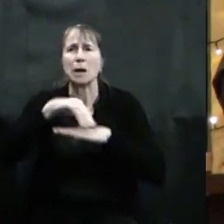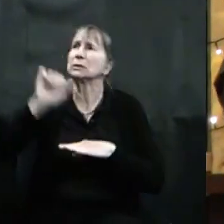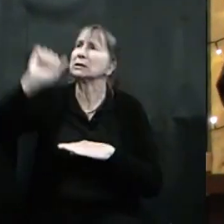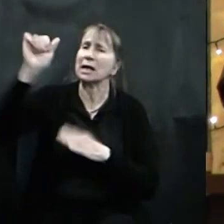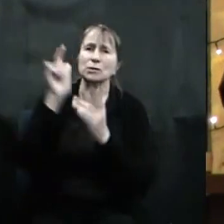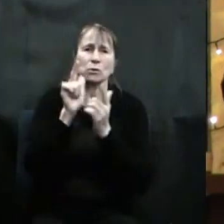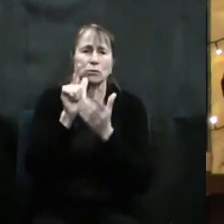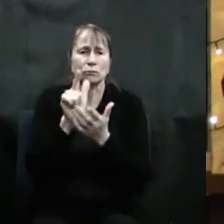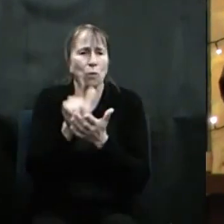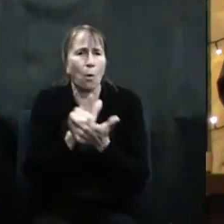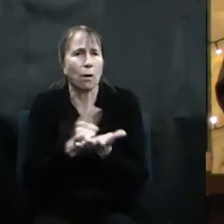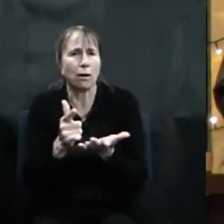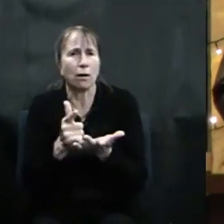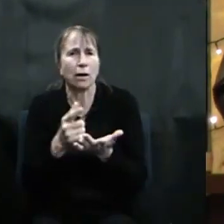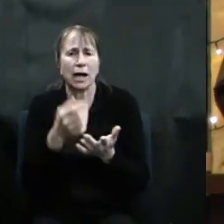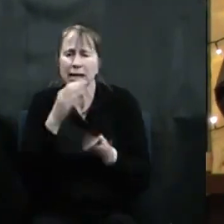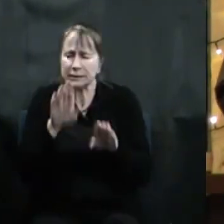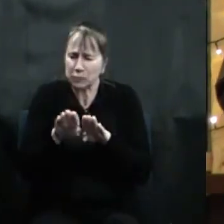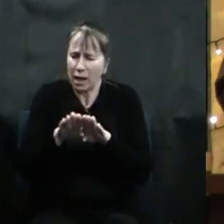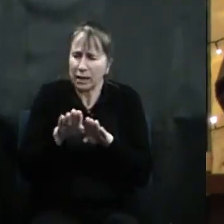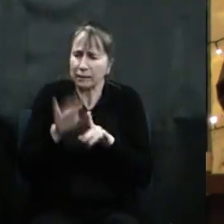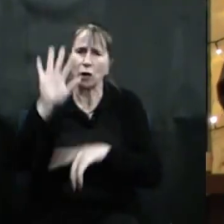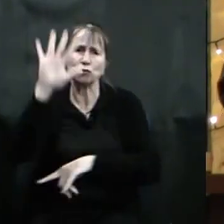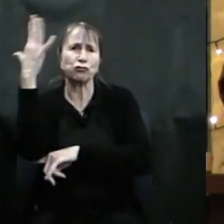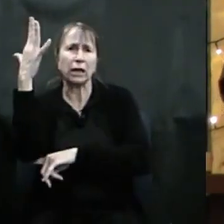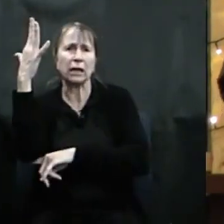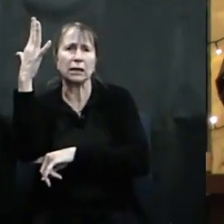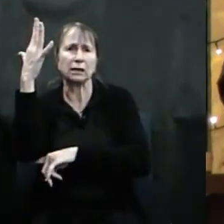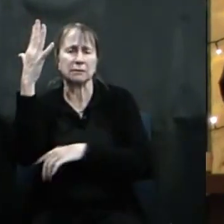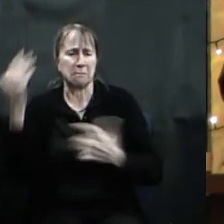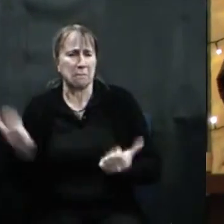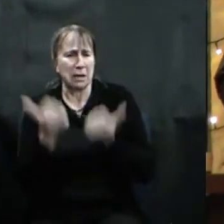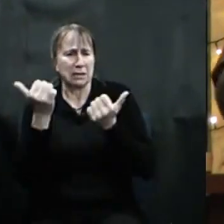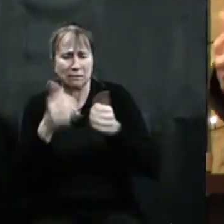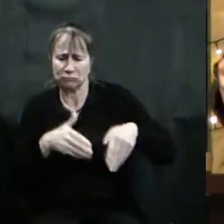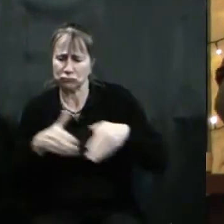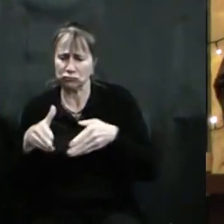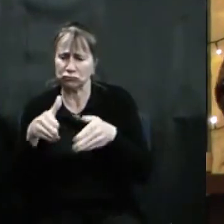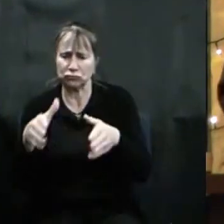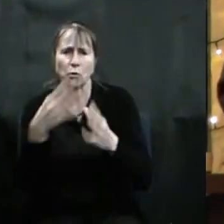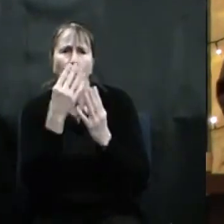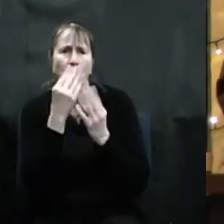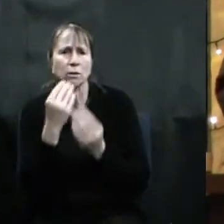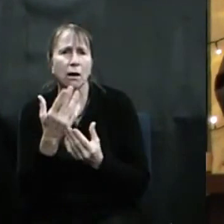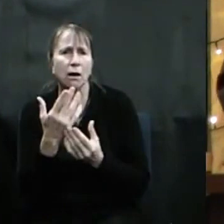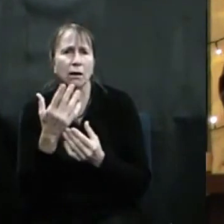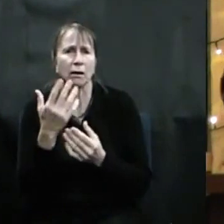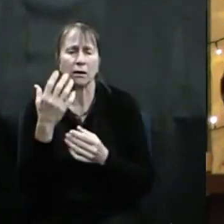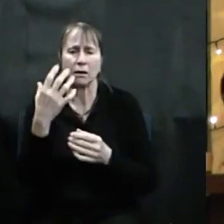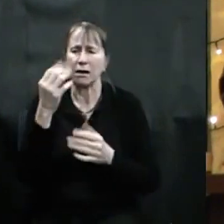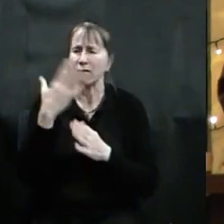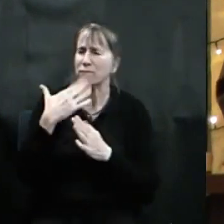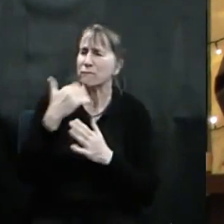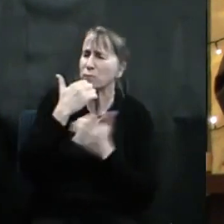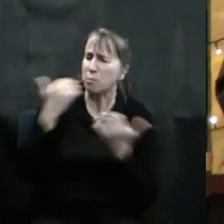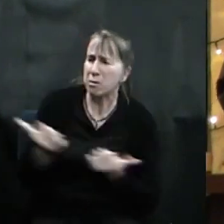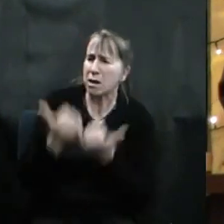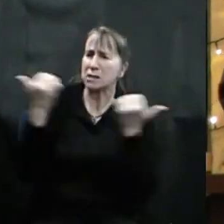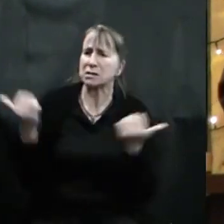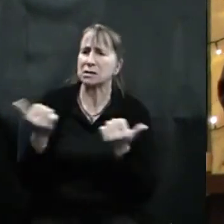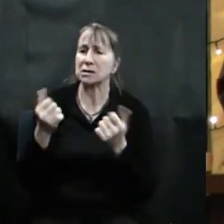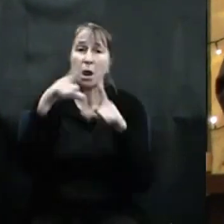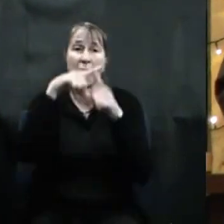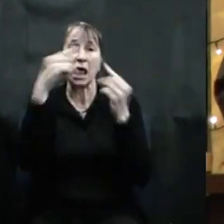like a tree planted by streams of water, which yields fruit in season, whose leaf doesn't